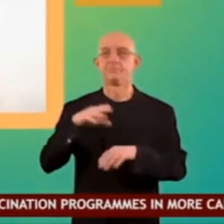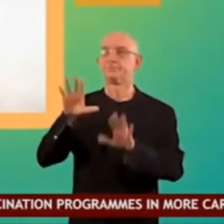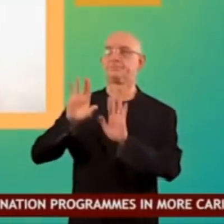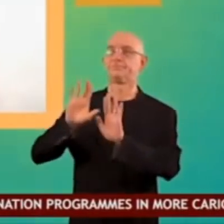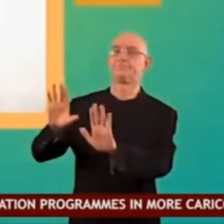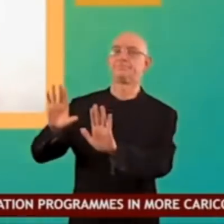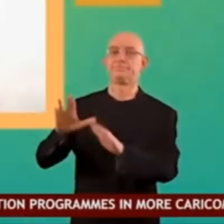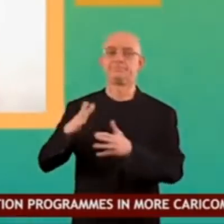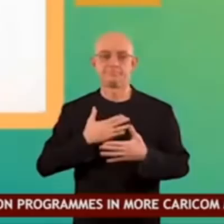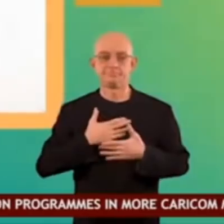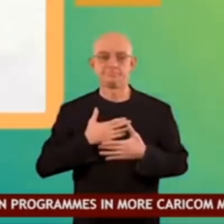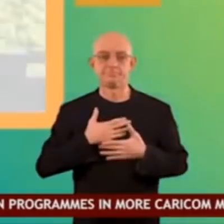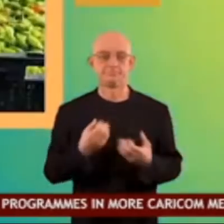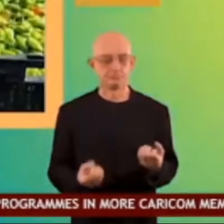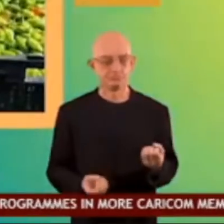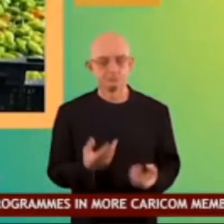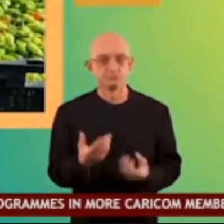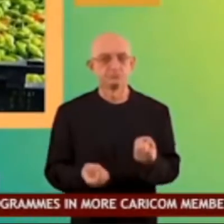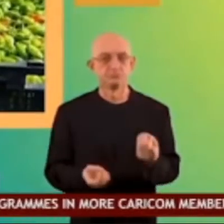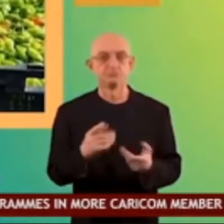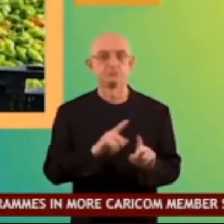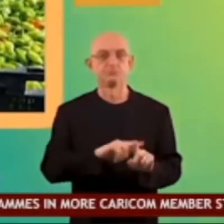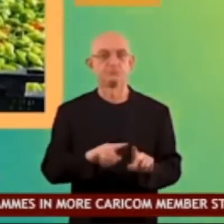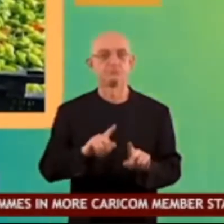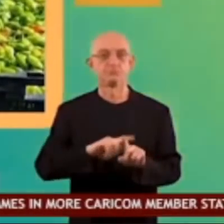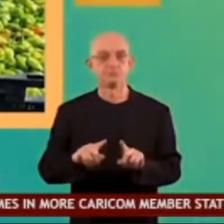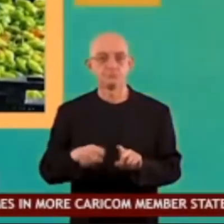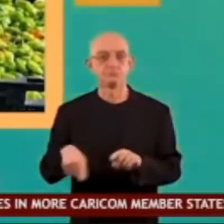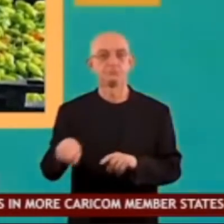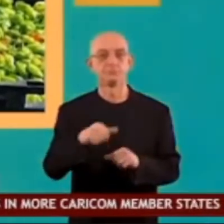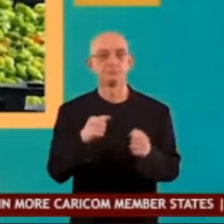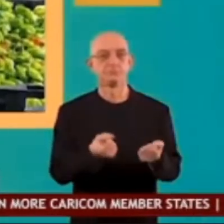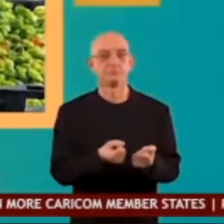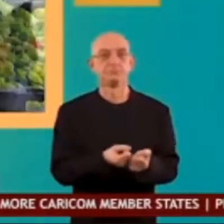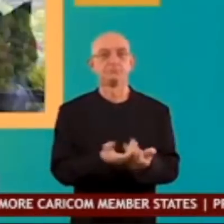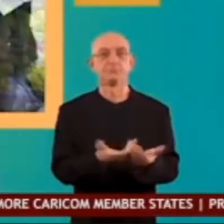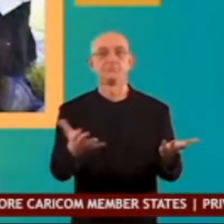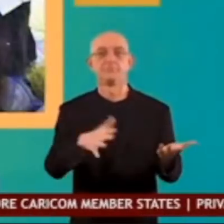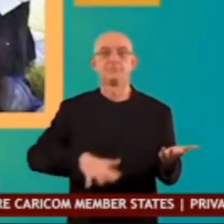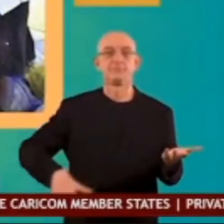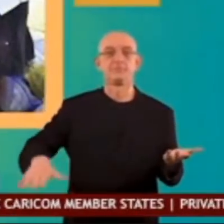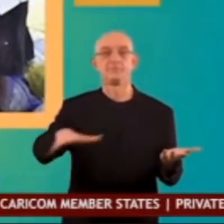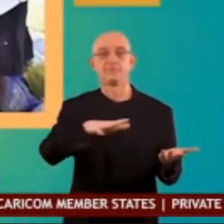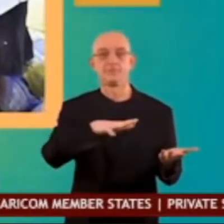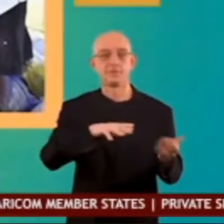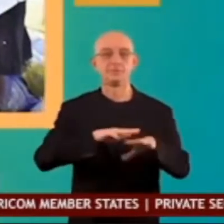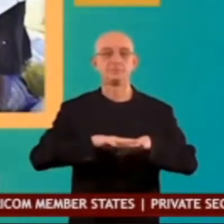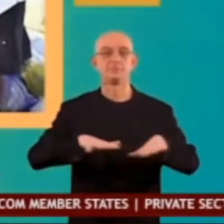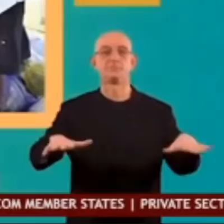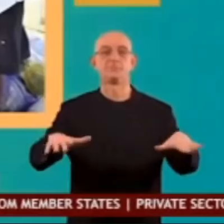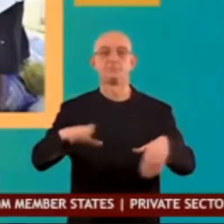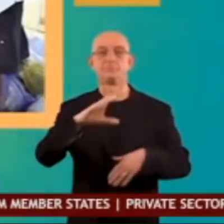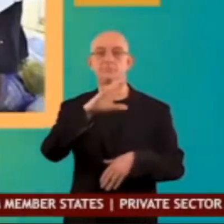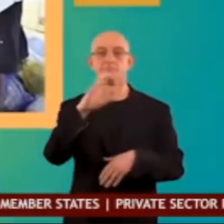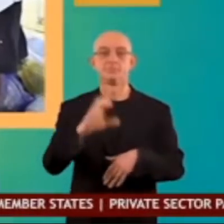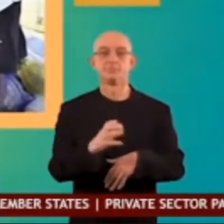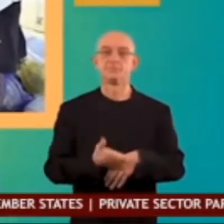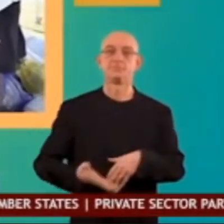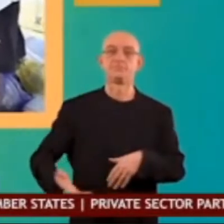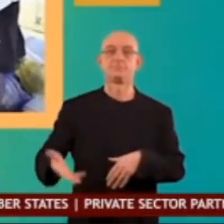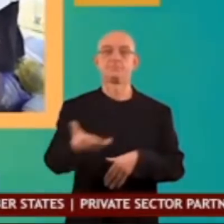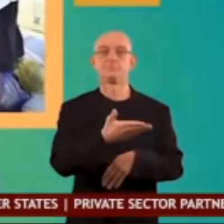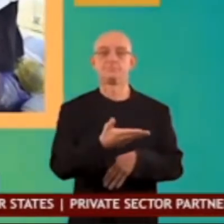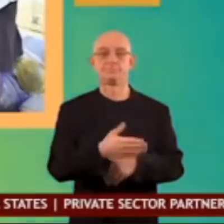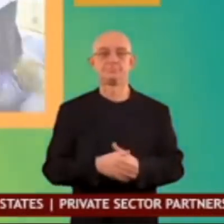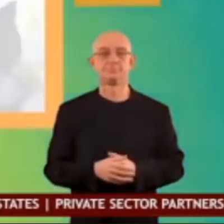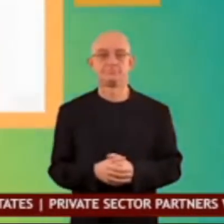missions for Akata Farm is to reduce our national import. At the same time to create sustainable farms around the island and throughout